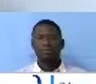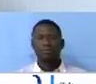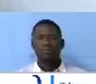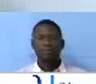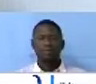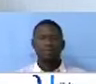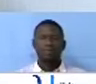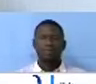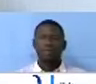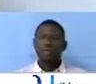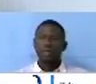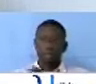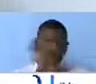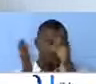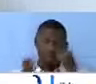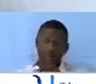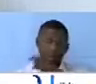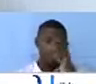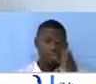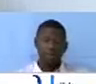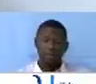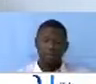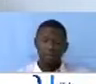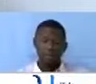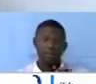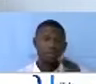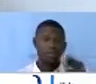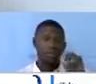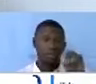Everybody in NIA called it Bamba Dinka.